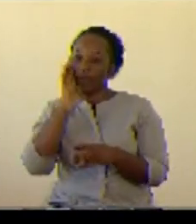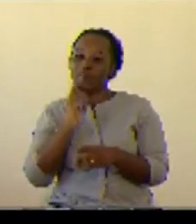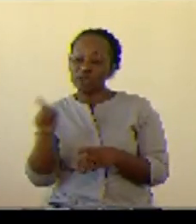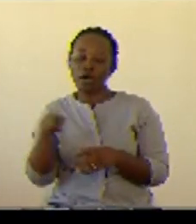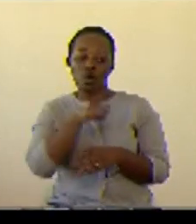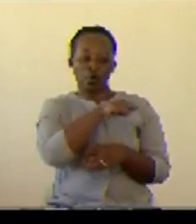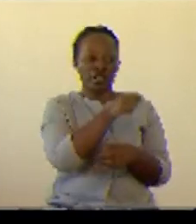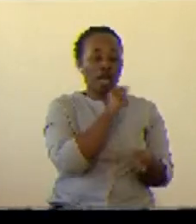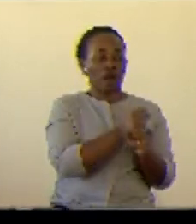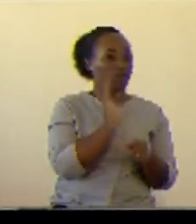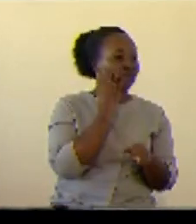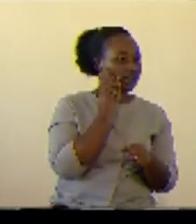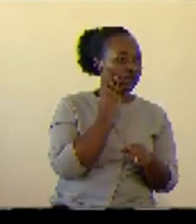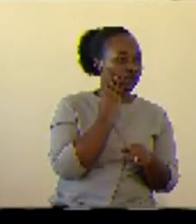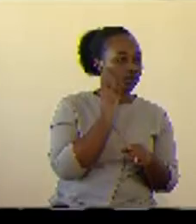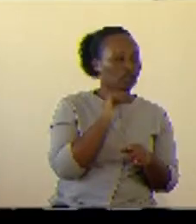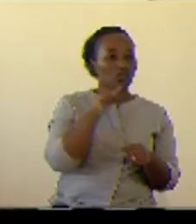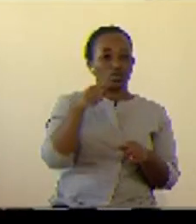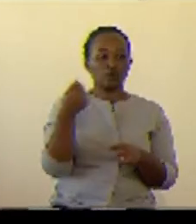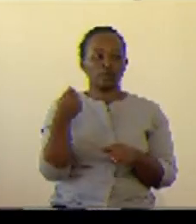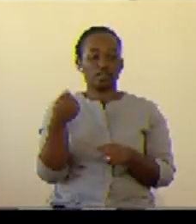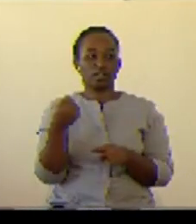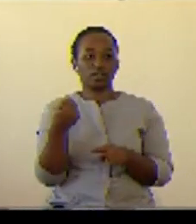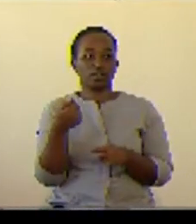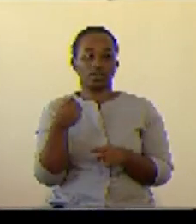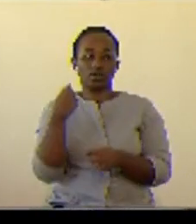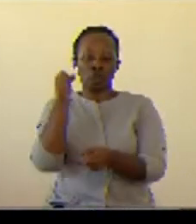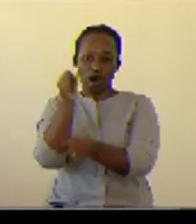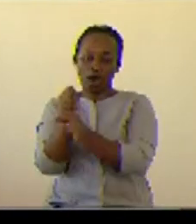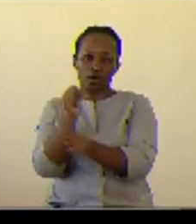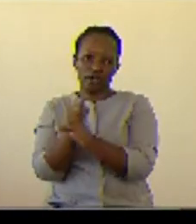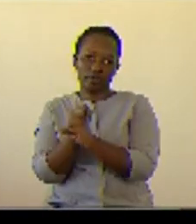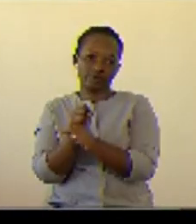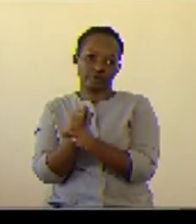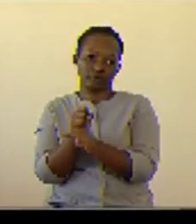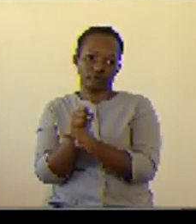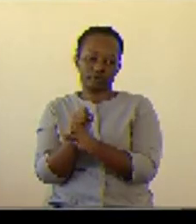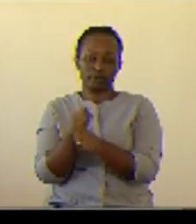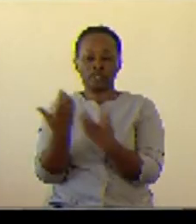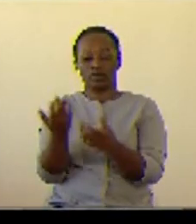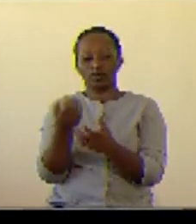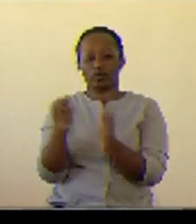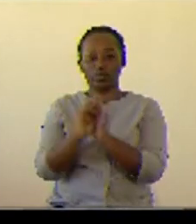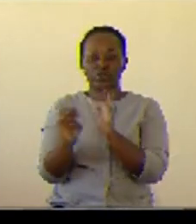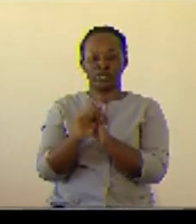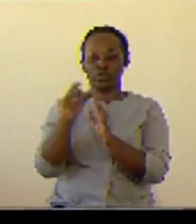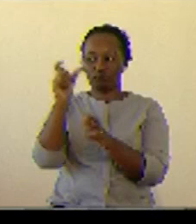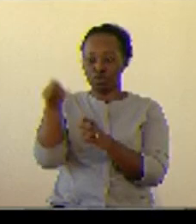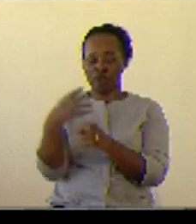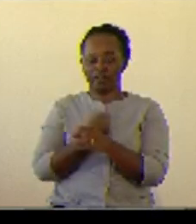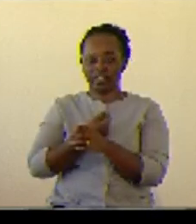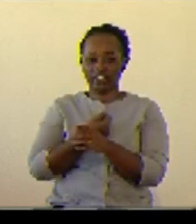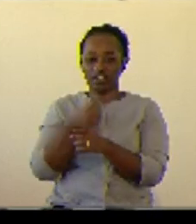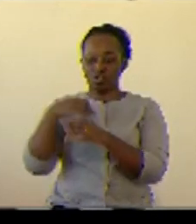Or maybe someone making a car farm merges with someone making tires. That